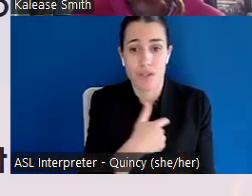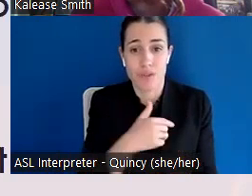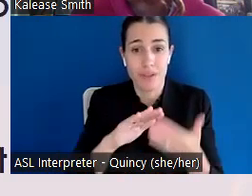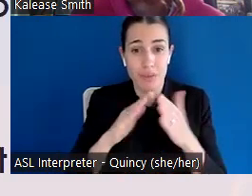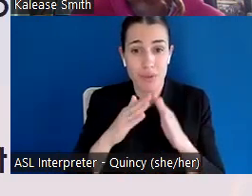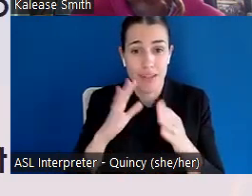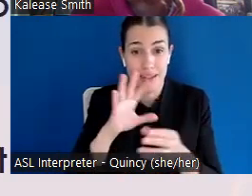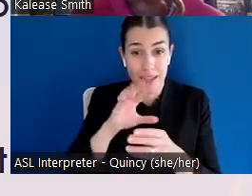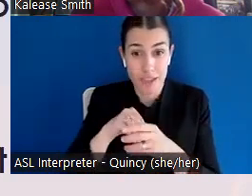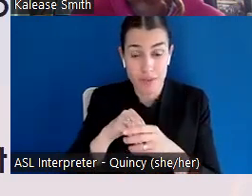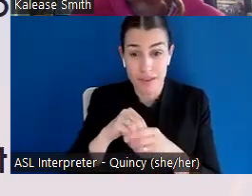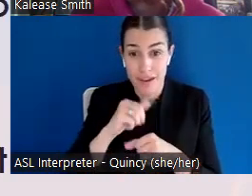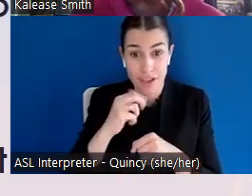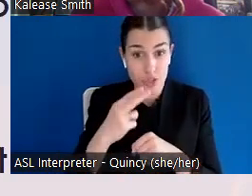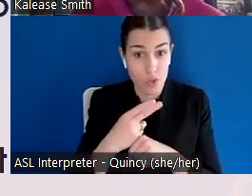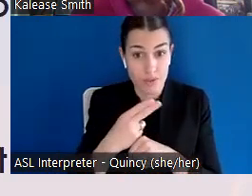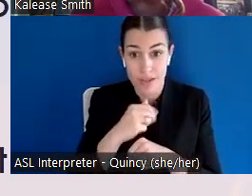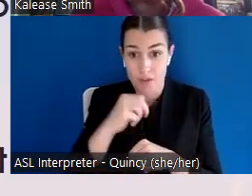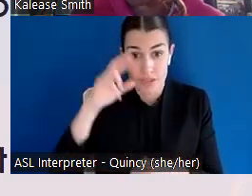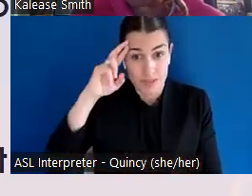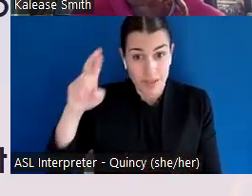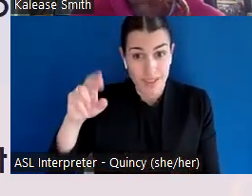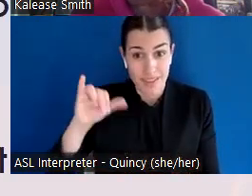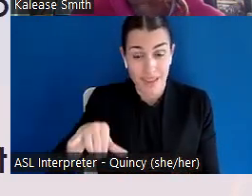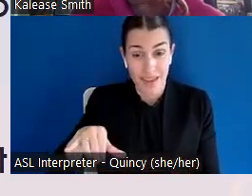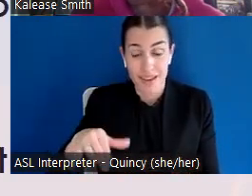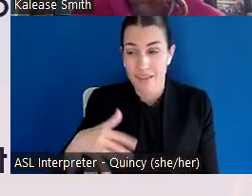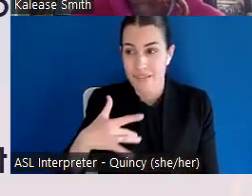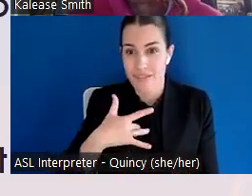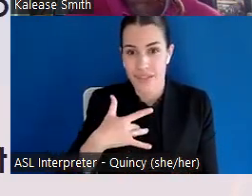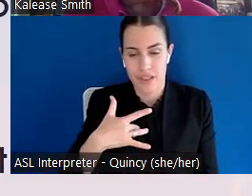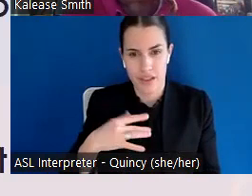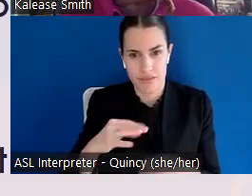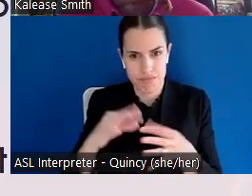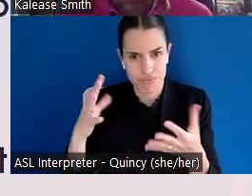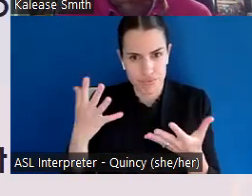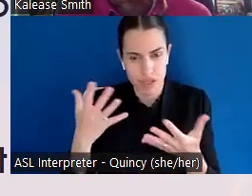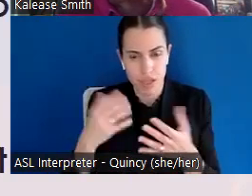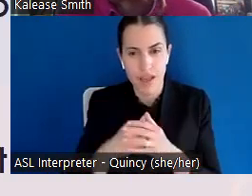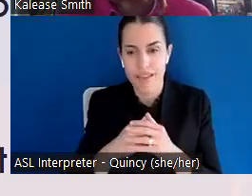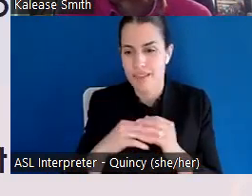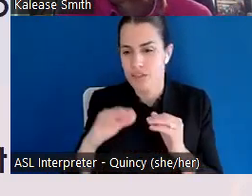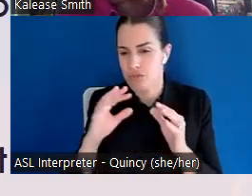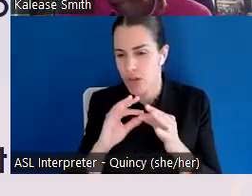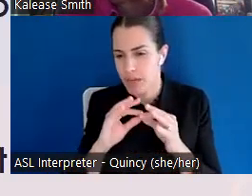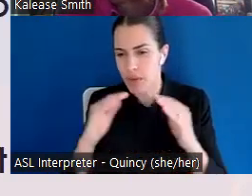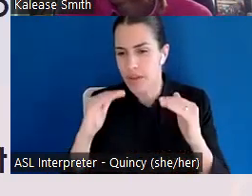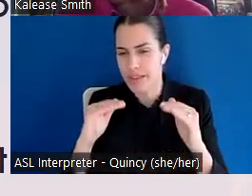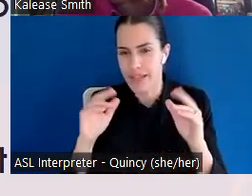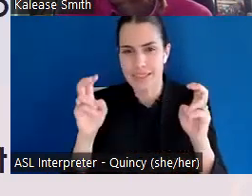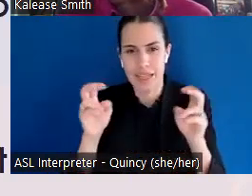that doesn't get used or respected, um, and talking about the statement boys will be boys, and also talking